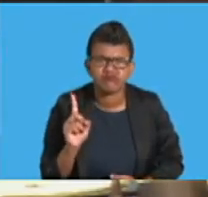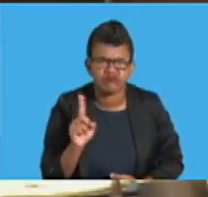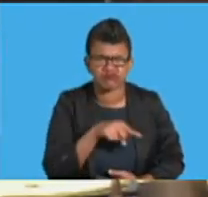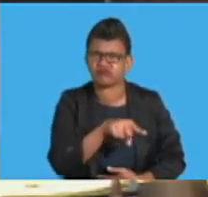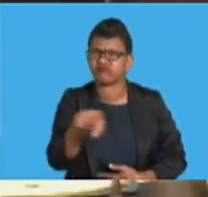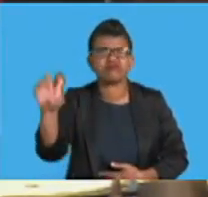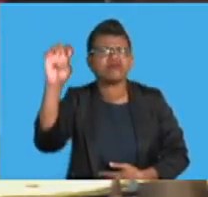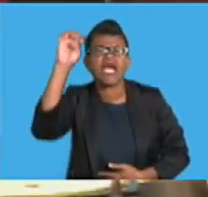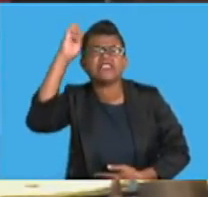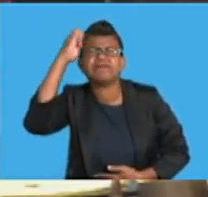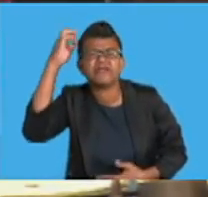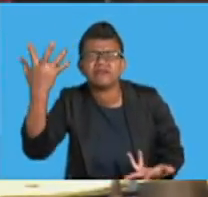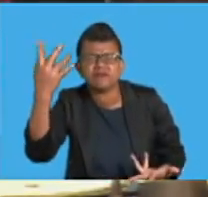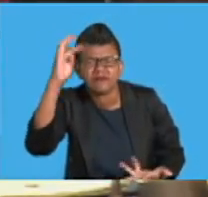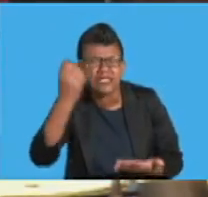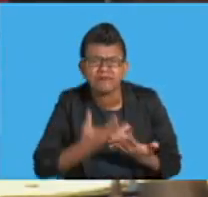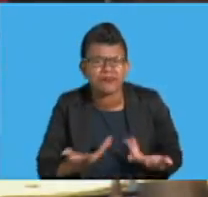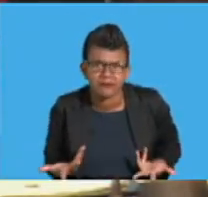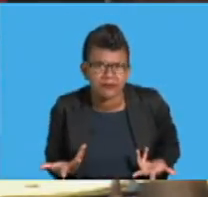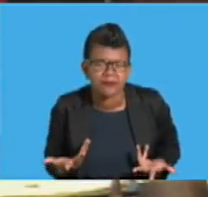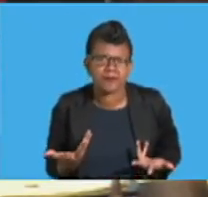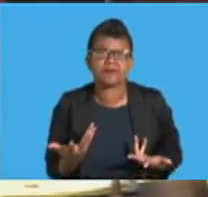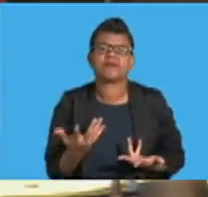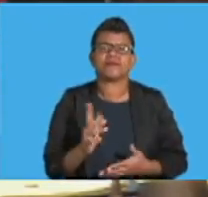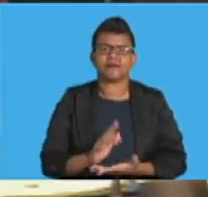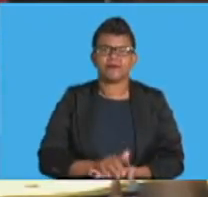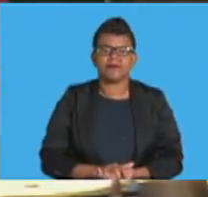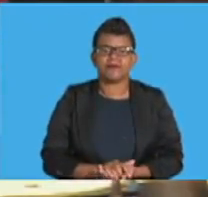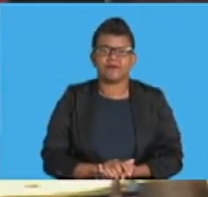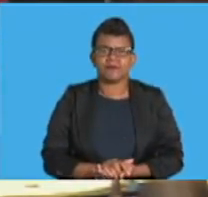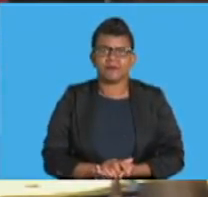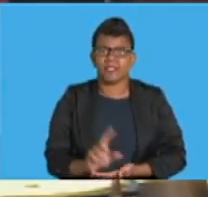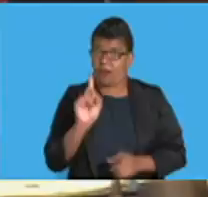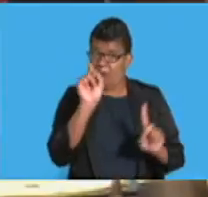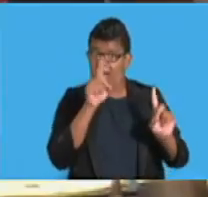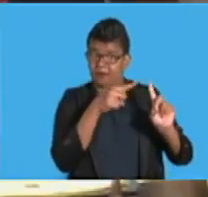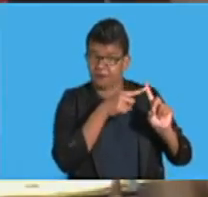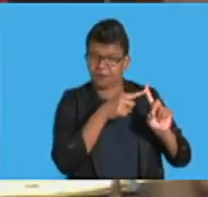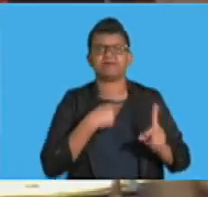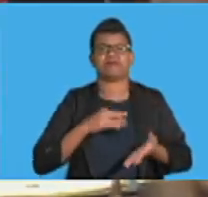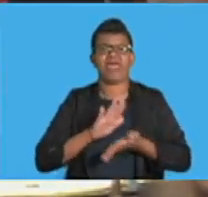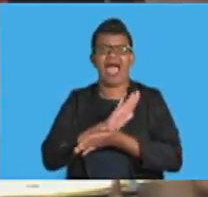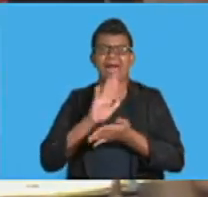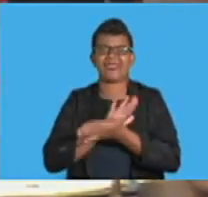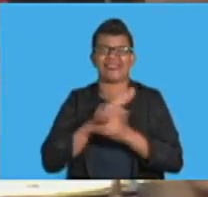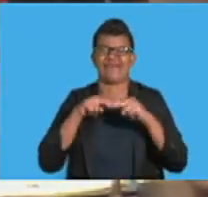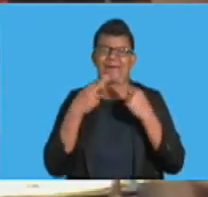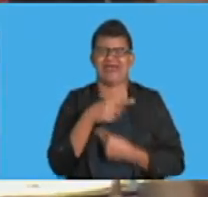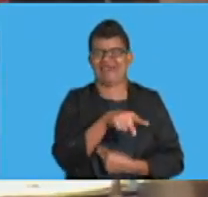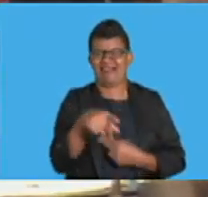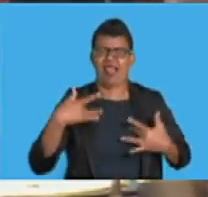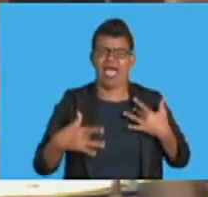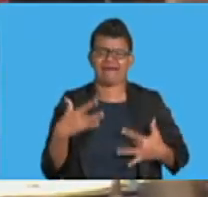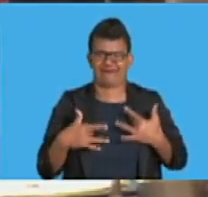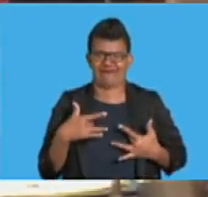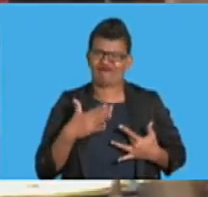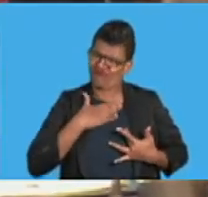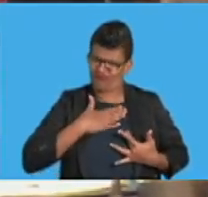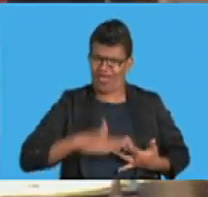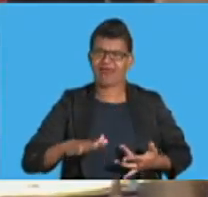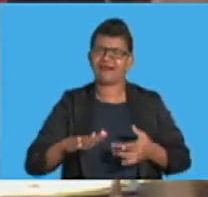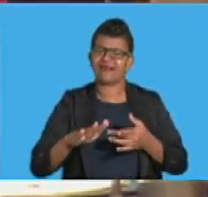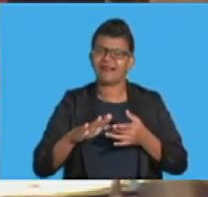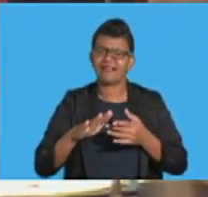it in Fiji or elsewhere else for that matter? A happy family life and an environment where children can have ready access to education,